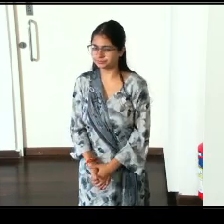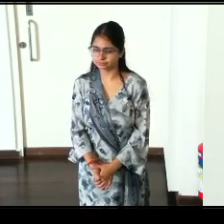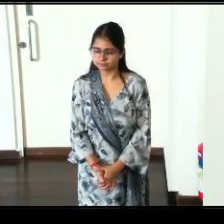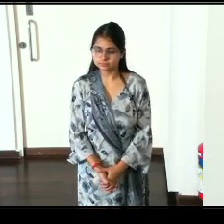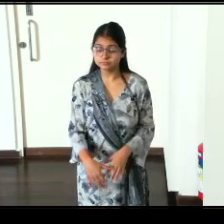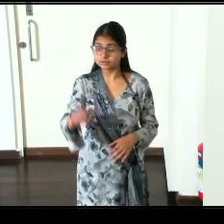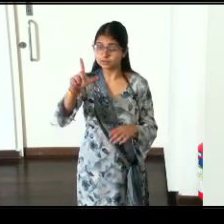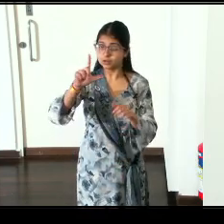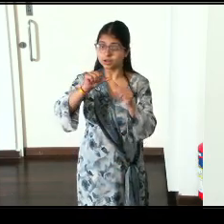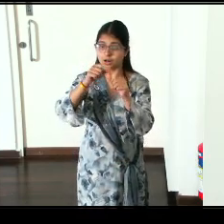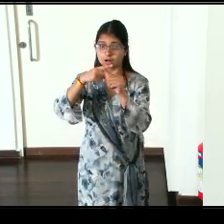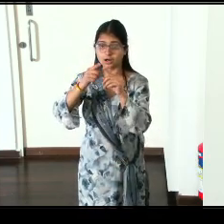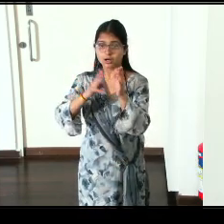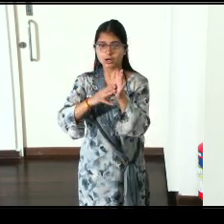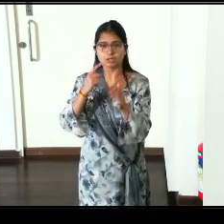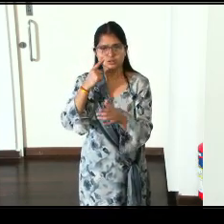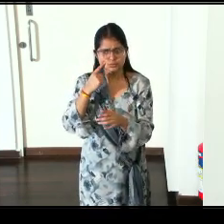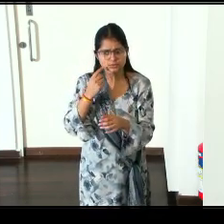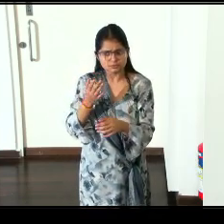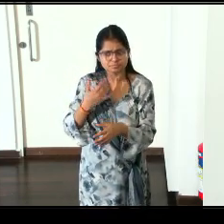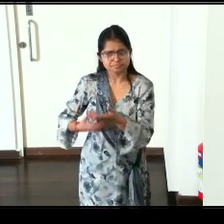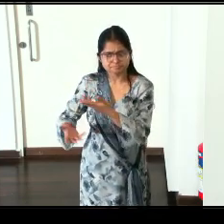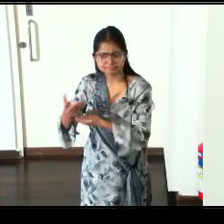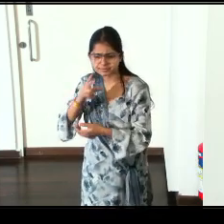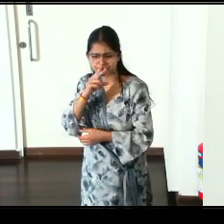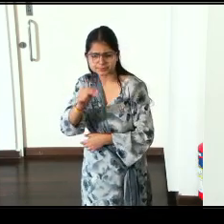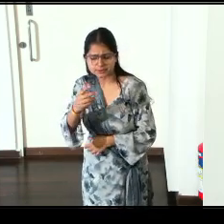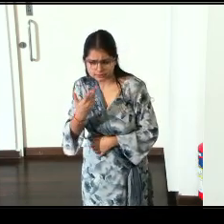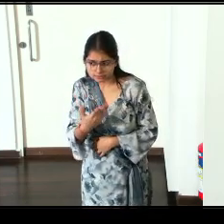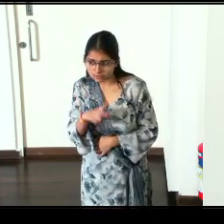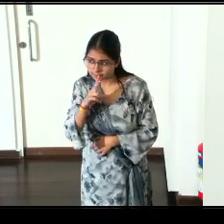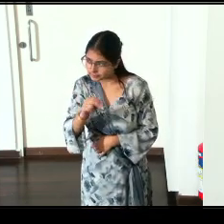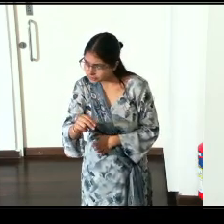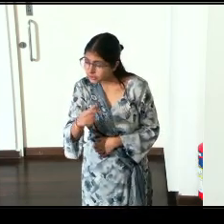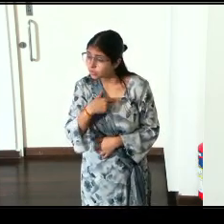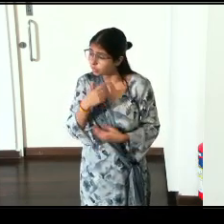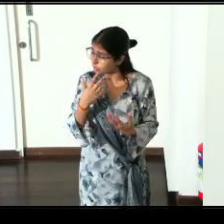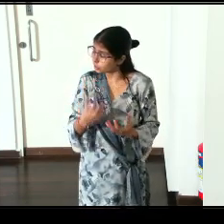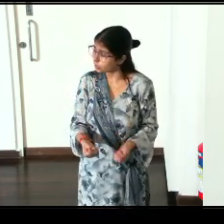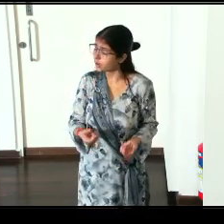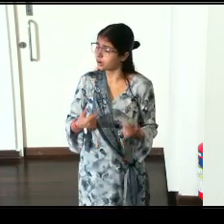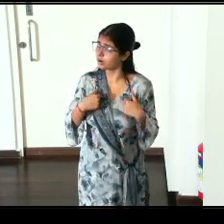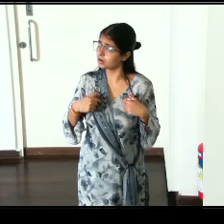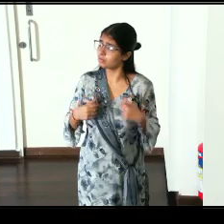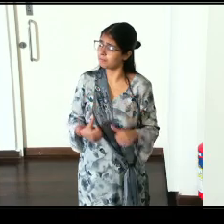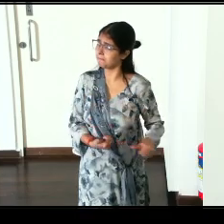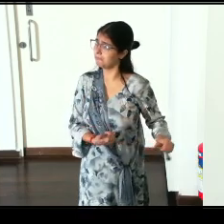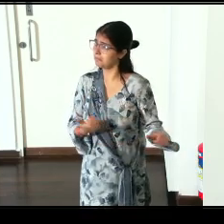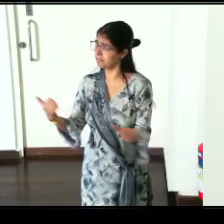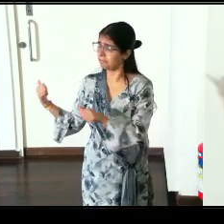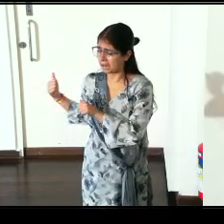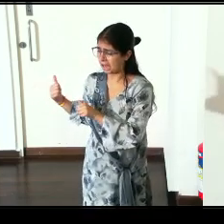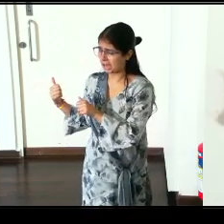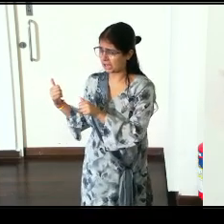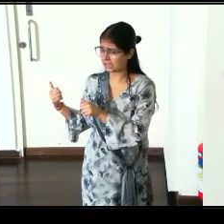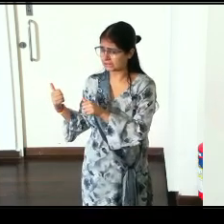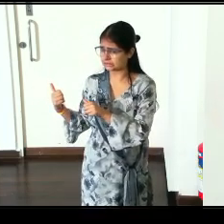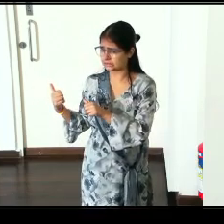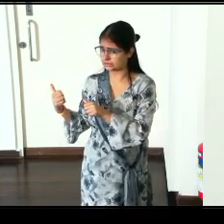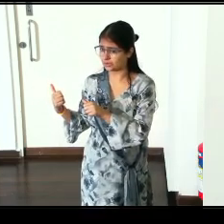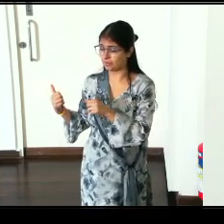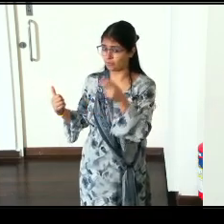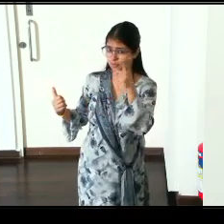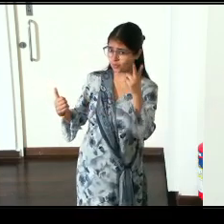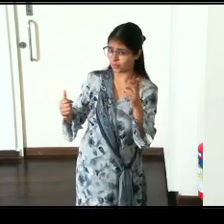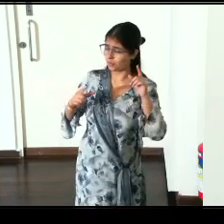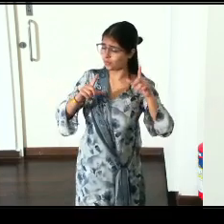Lakshmi spoke about this, and I want to go back to both the